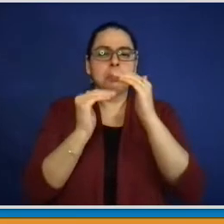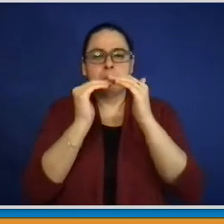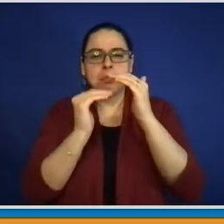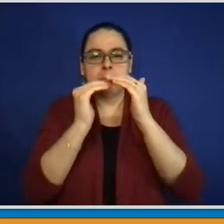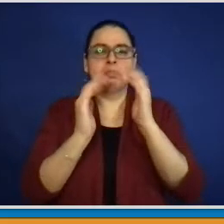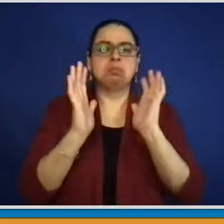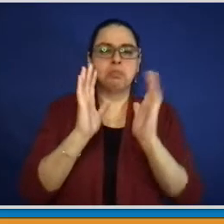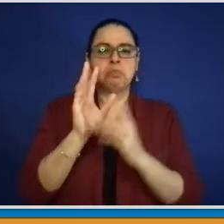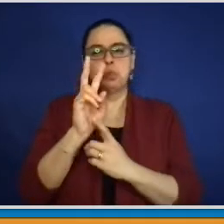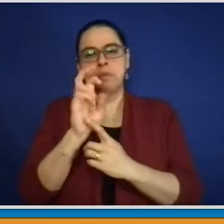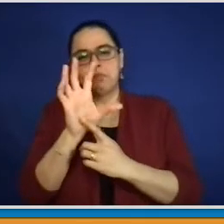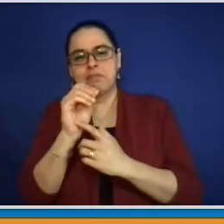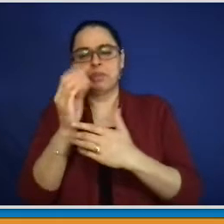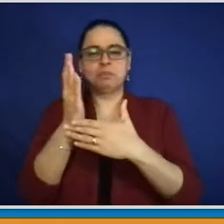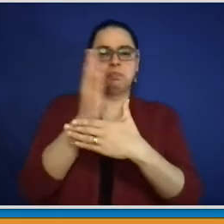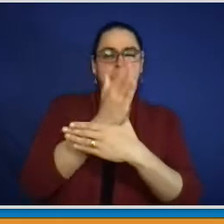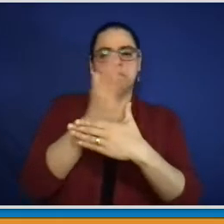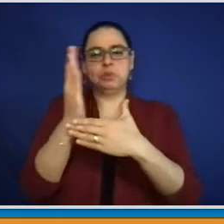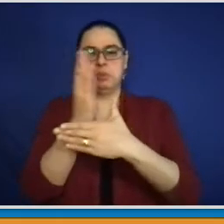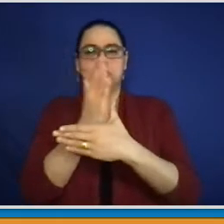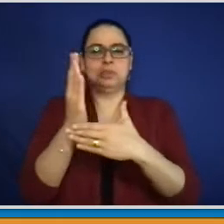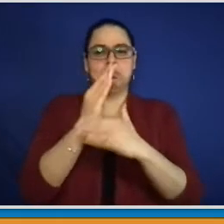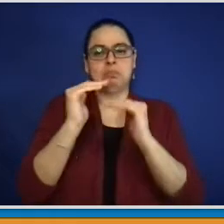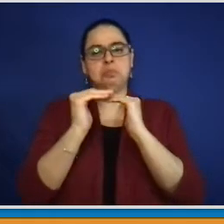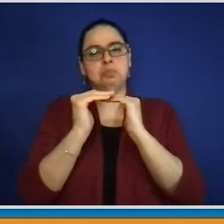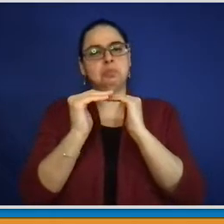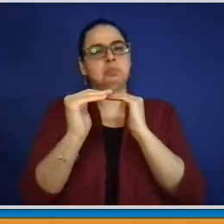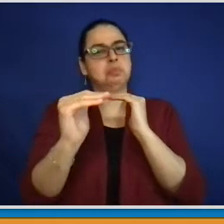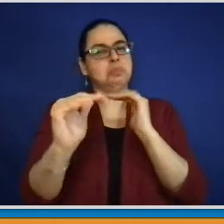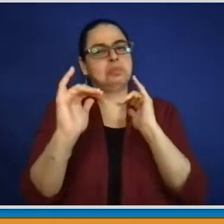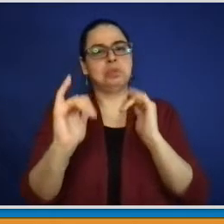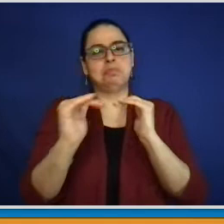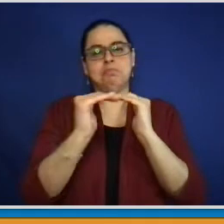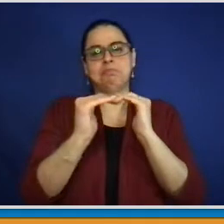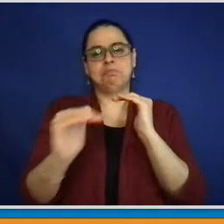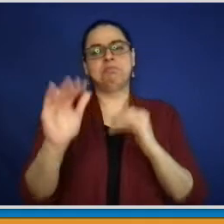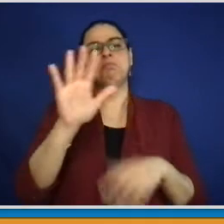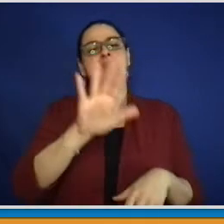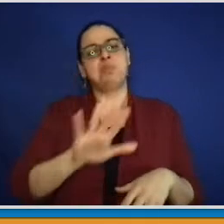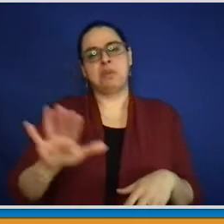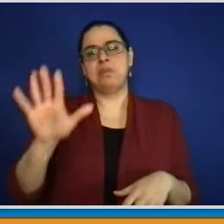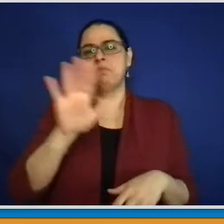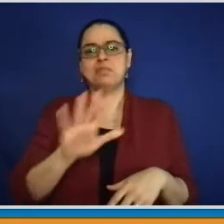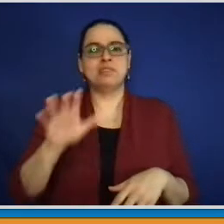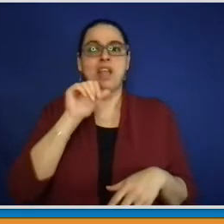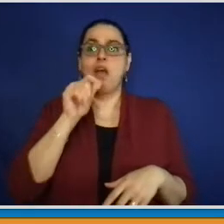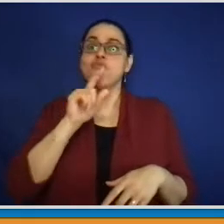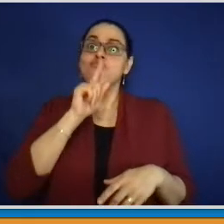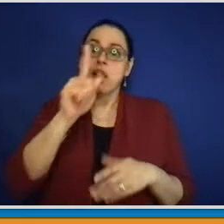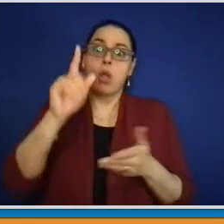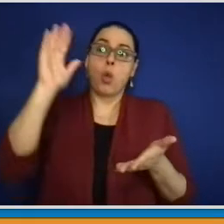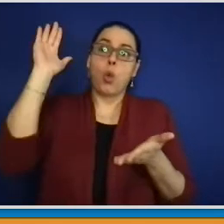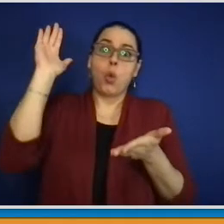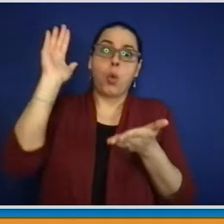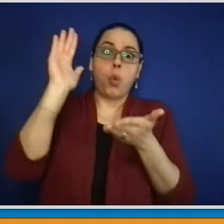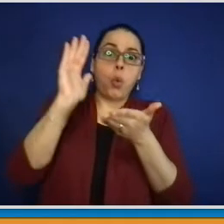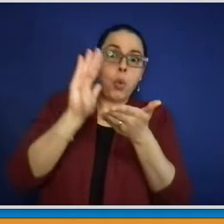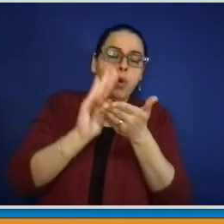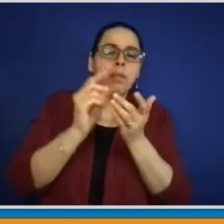slightly below. We were up to 270 the week before that. 3 weeks ago, 340. So there is a definite diminution in the amount